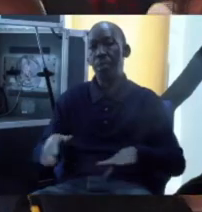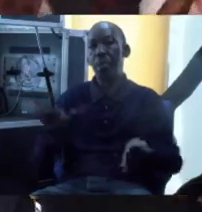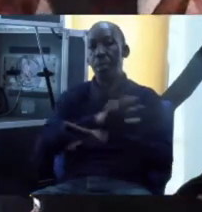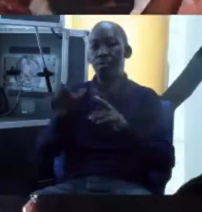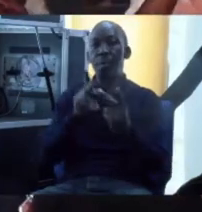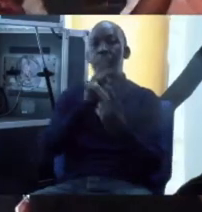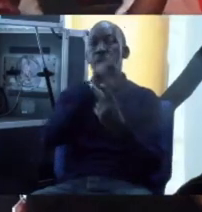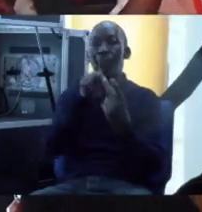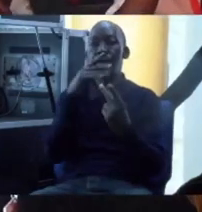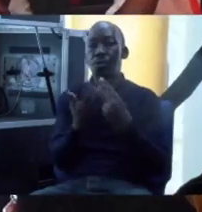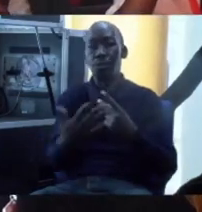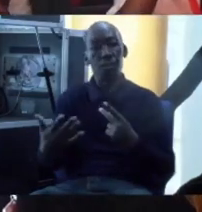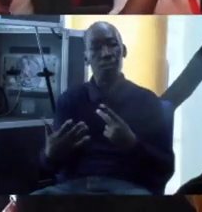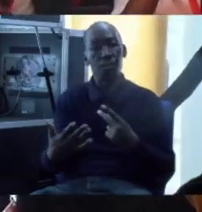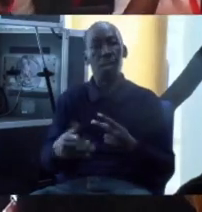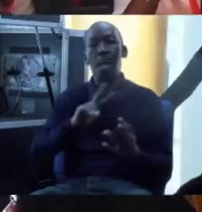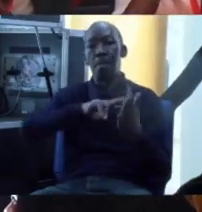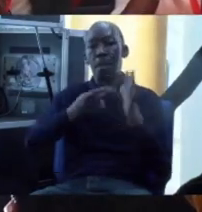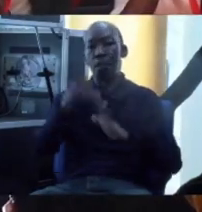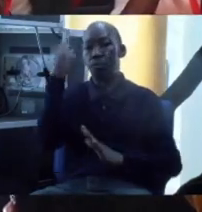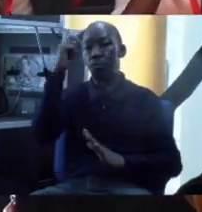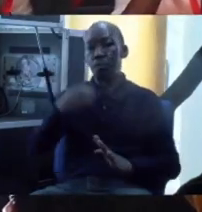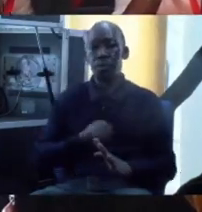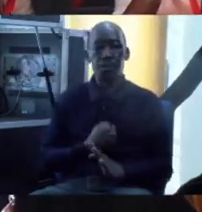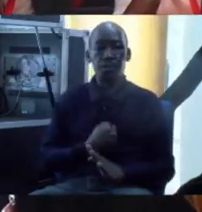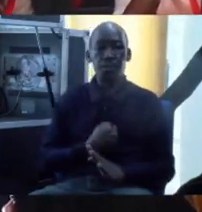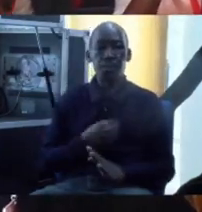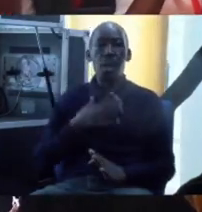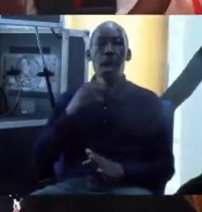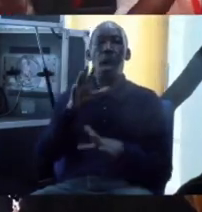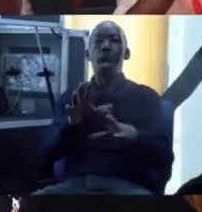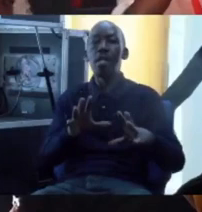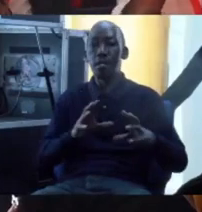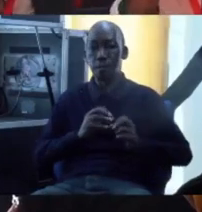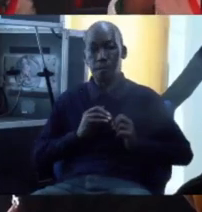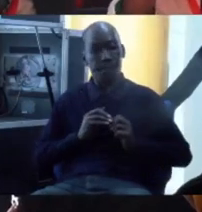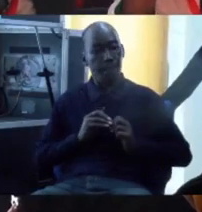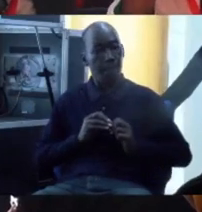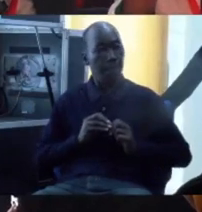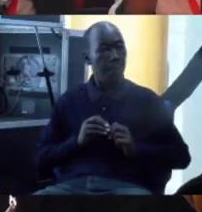perfect thing, kila kipawa kizuri, meant for me, ambacho ni changu, I receive, na kipokea.